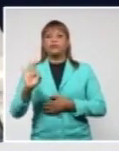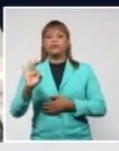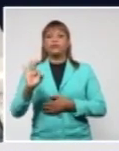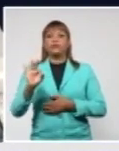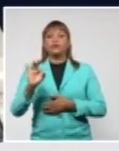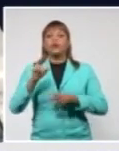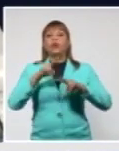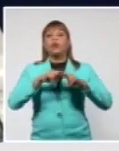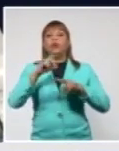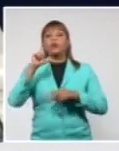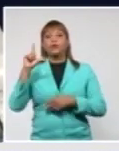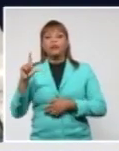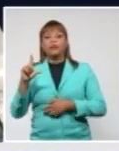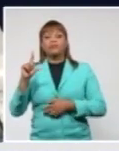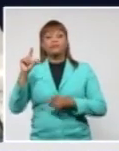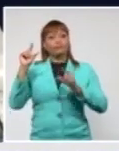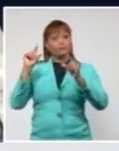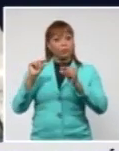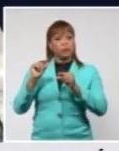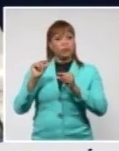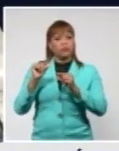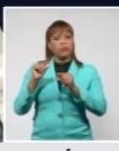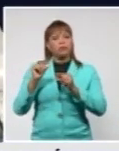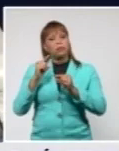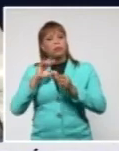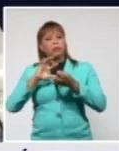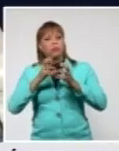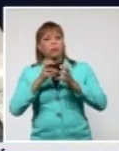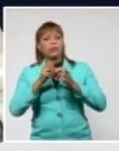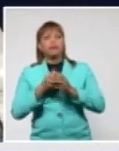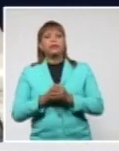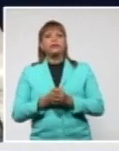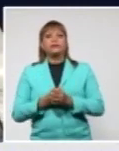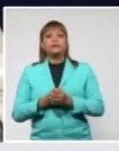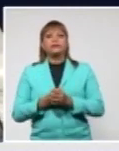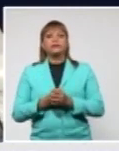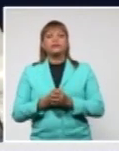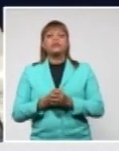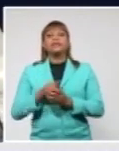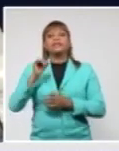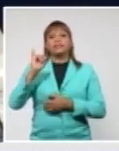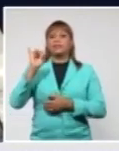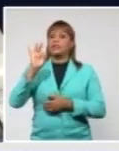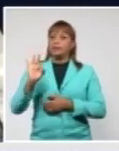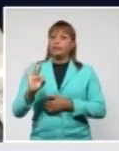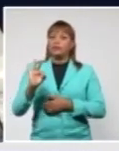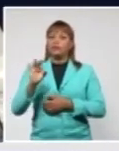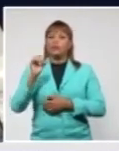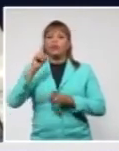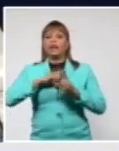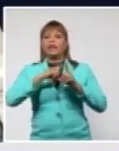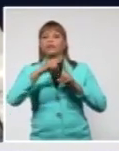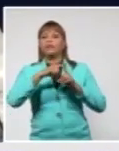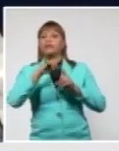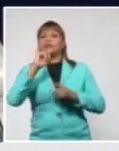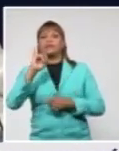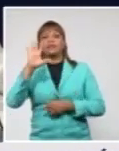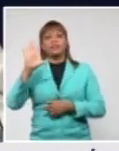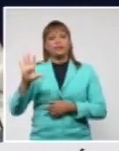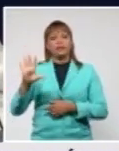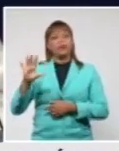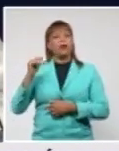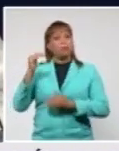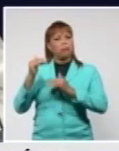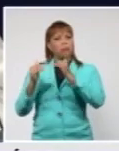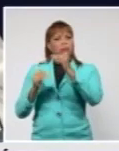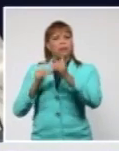All of the 30 positive cases diagnosed yesterday are Cubans. 8 of these are also imported